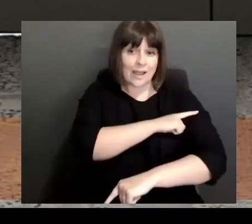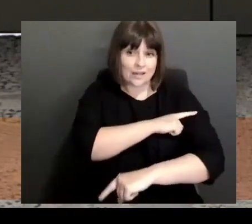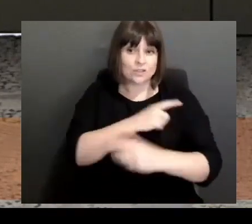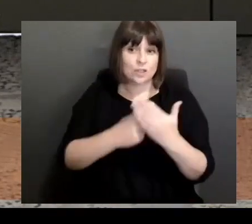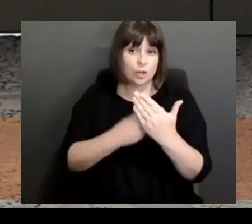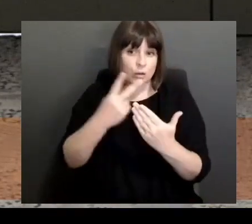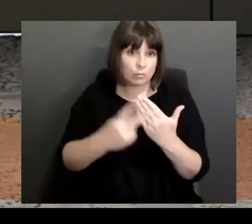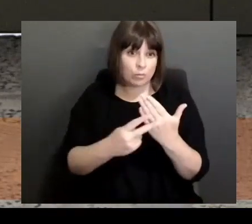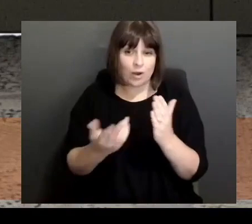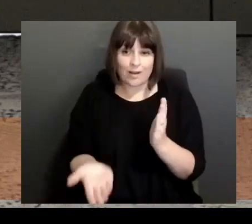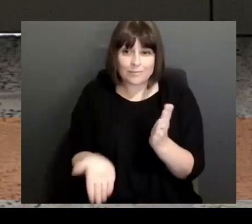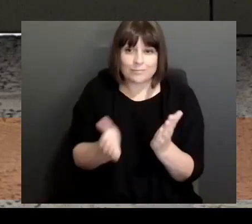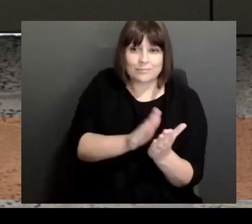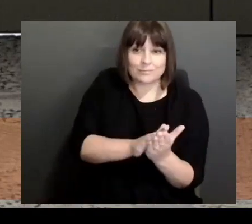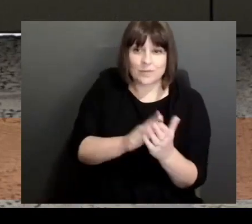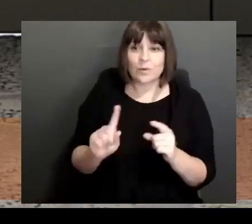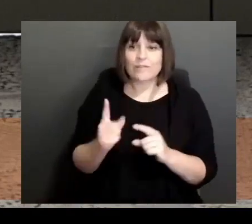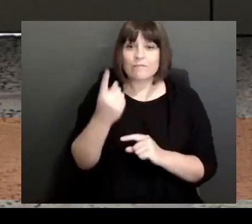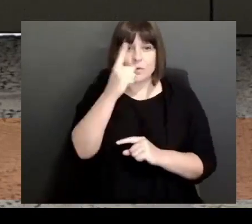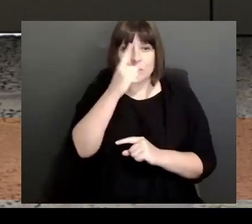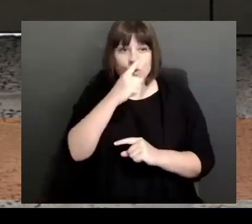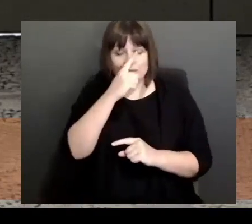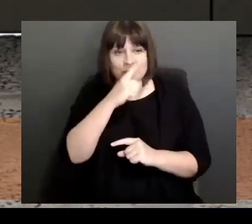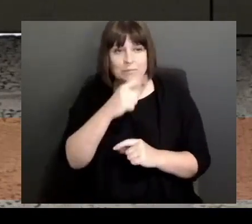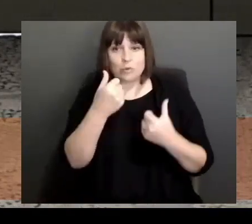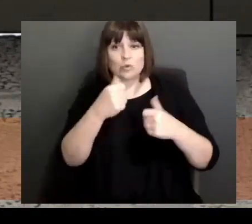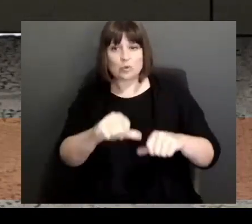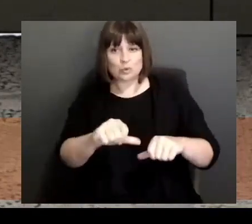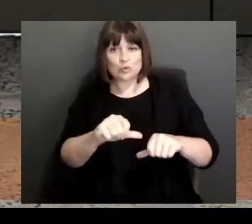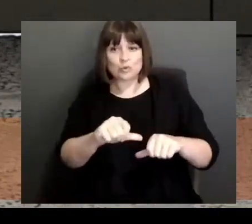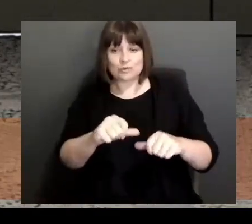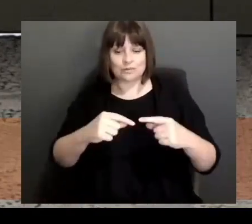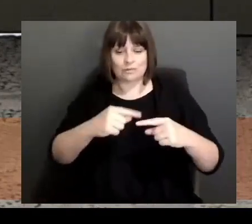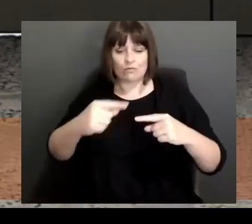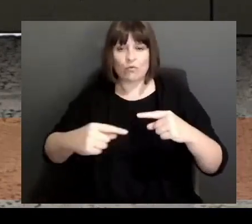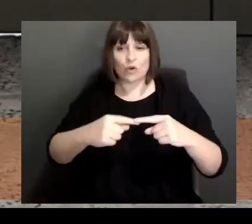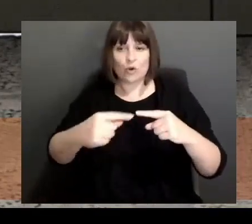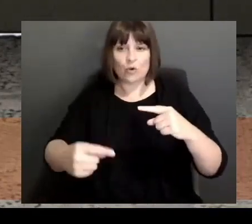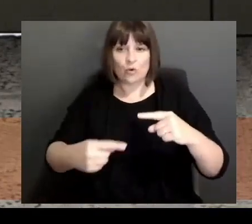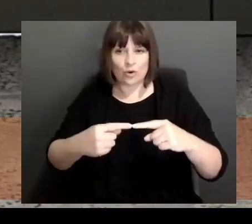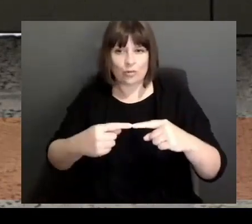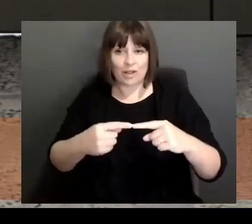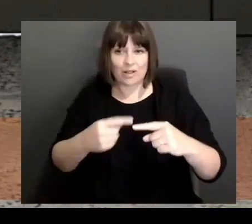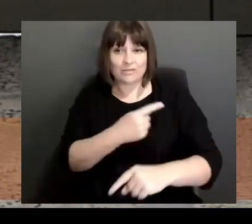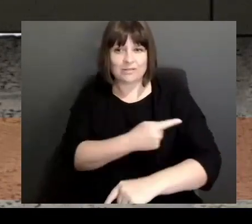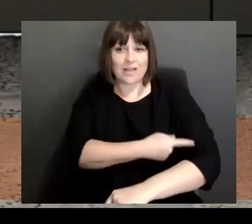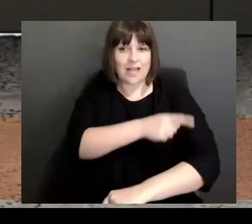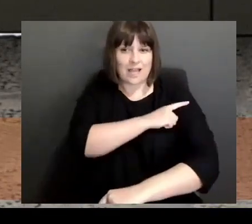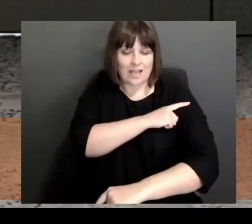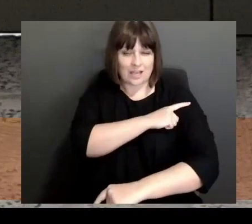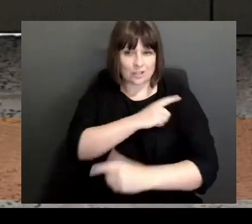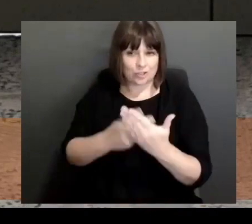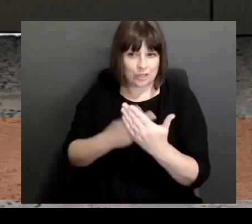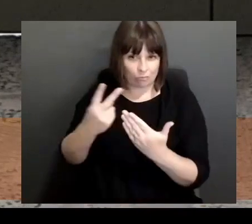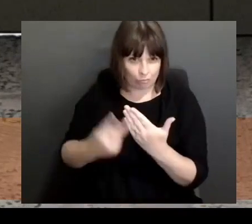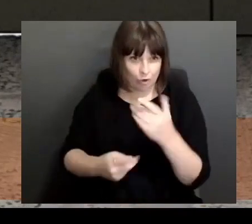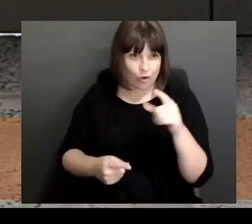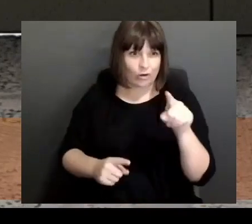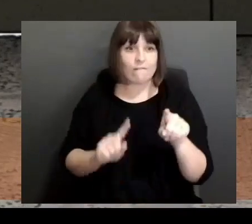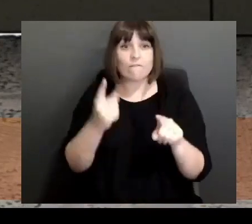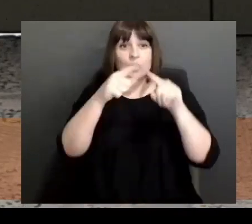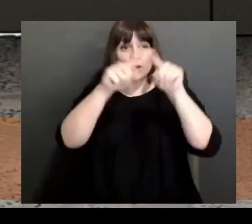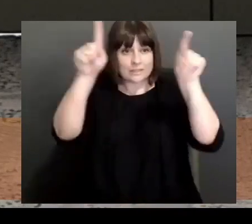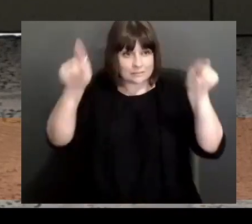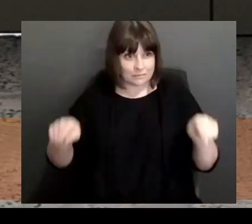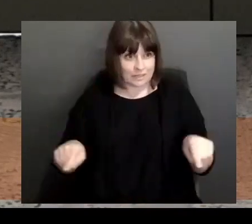of Renewable Energy Program. And just pausing on this table on the second page, First Peoples Adoption of Renewable